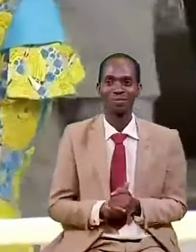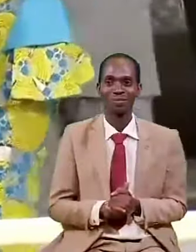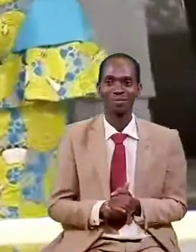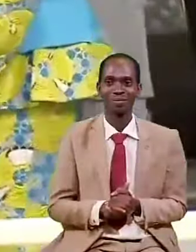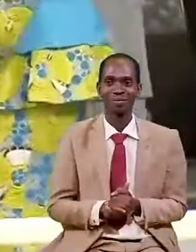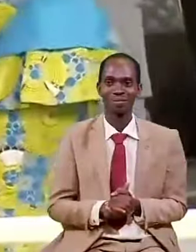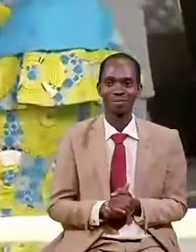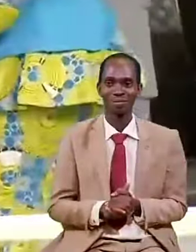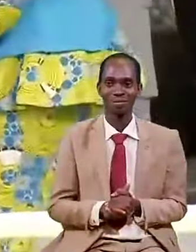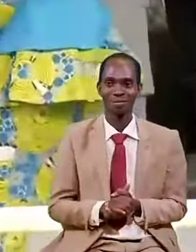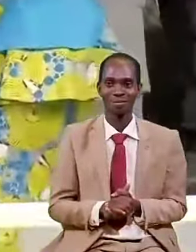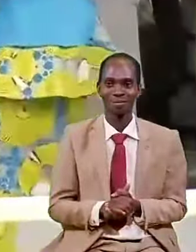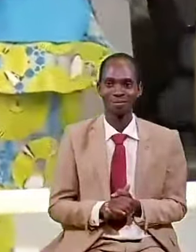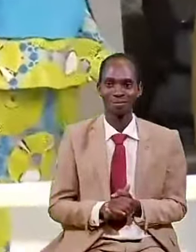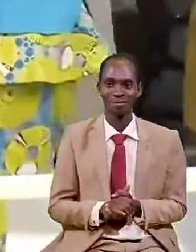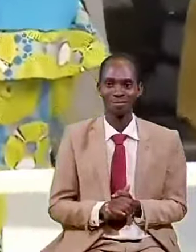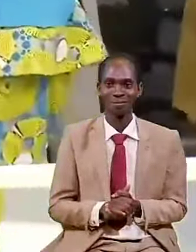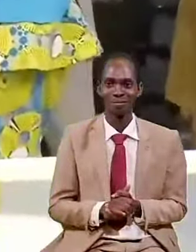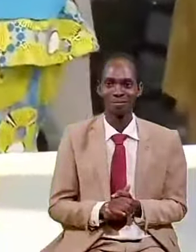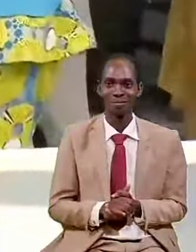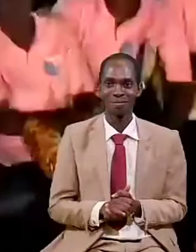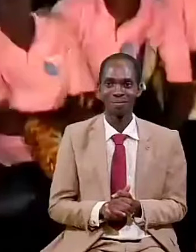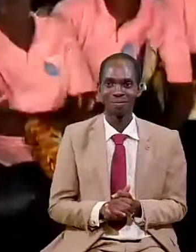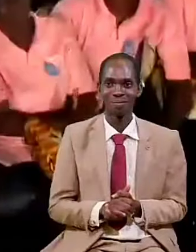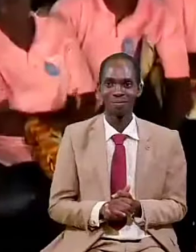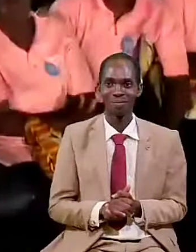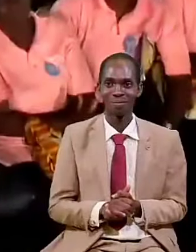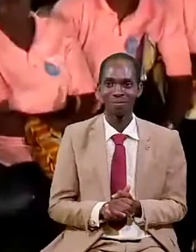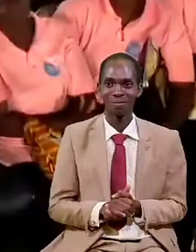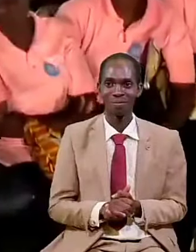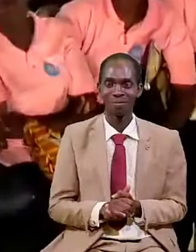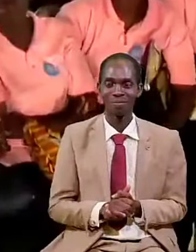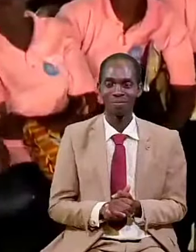Put your hands together for the Lord again.